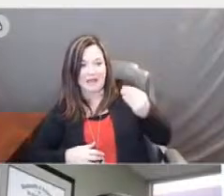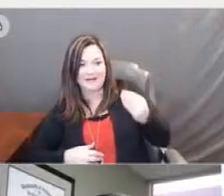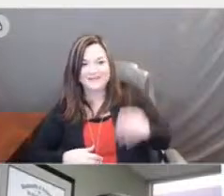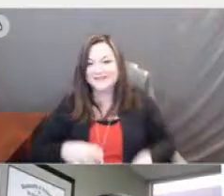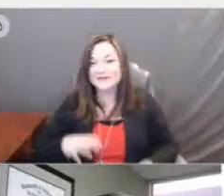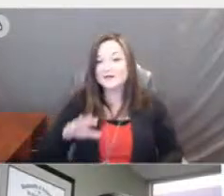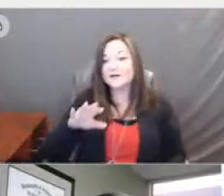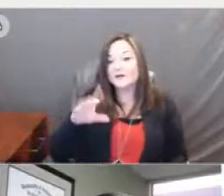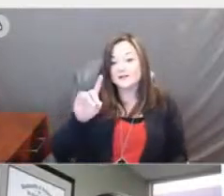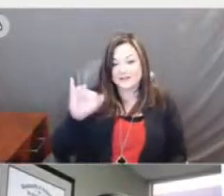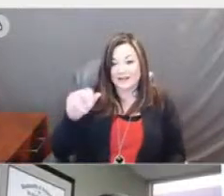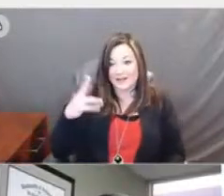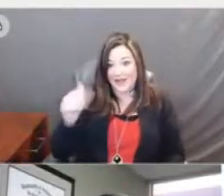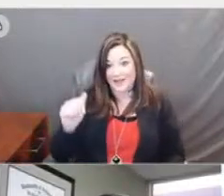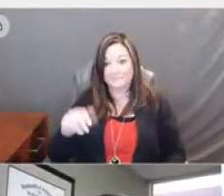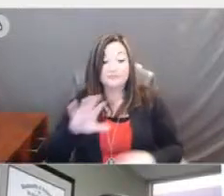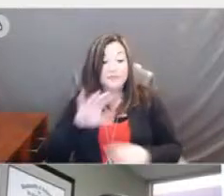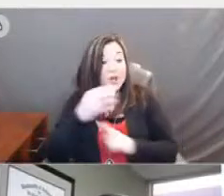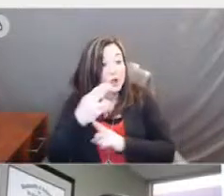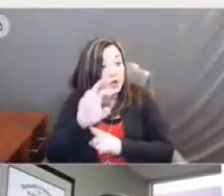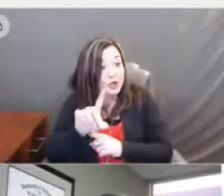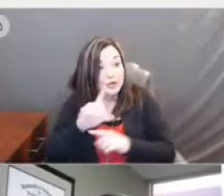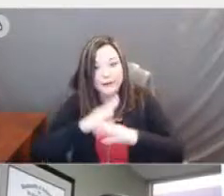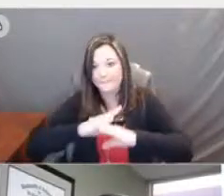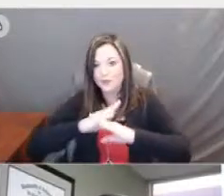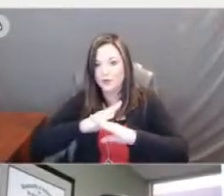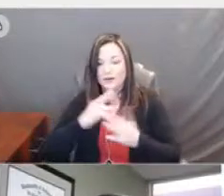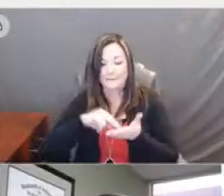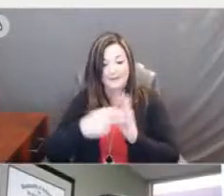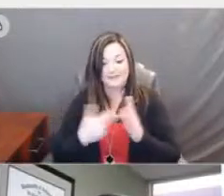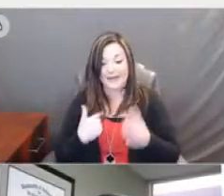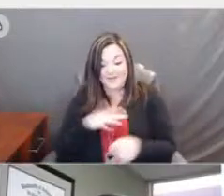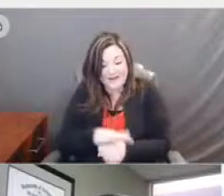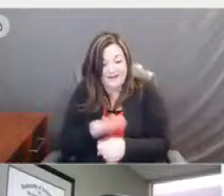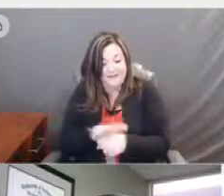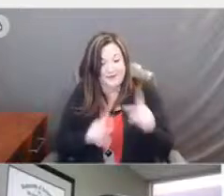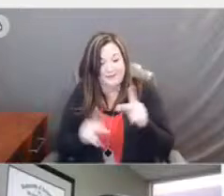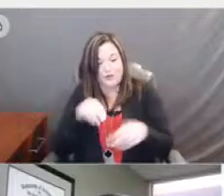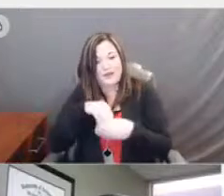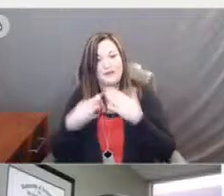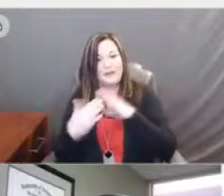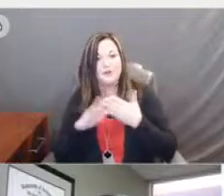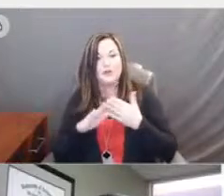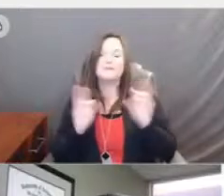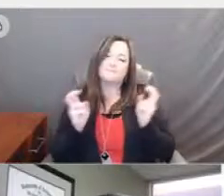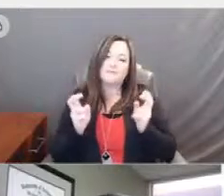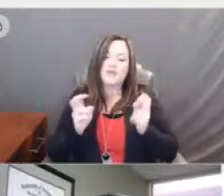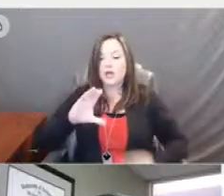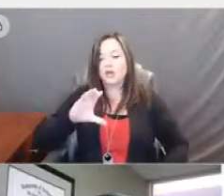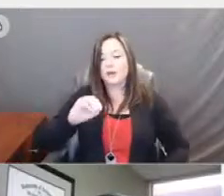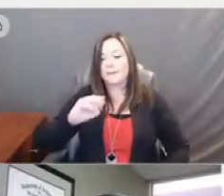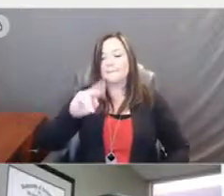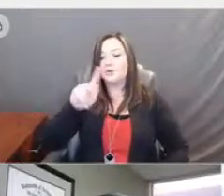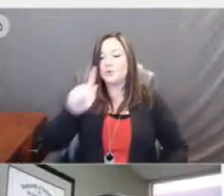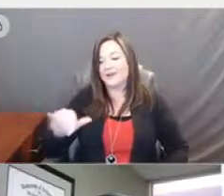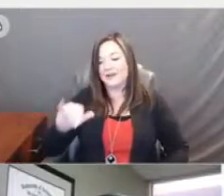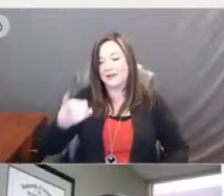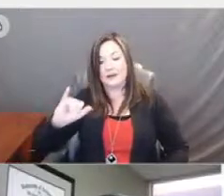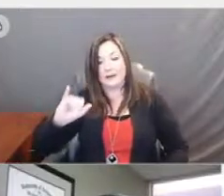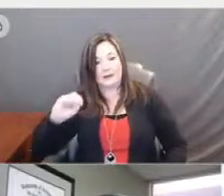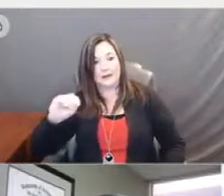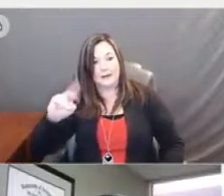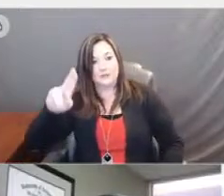herd immunity is when you have enough people in the community. So some people call it community immunity, but enough people